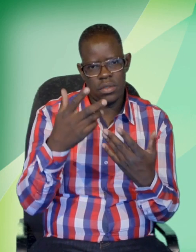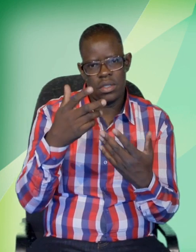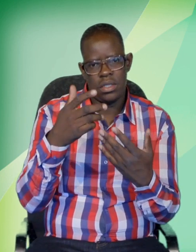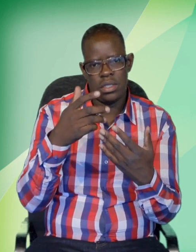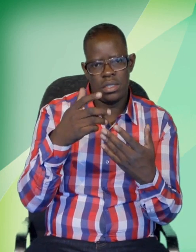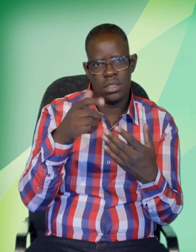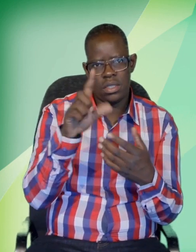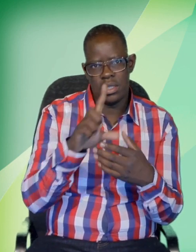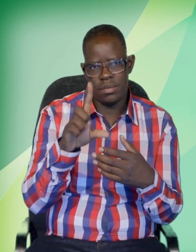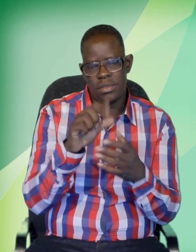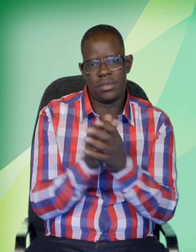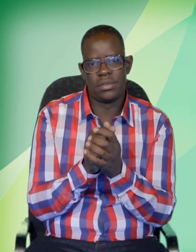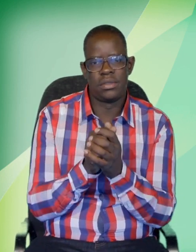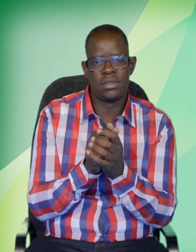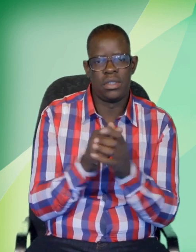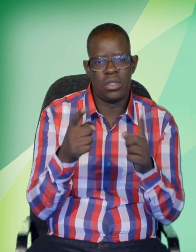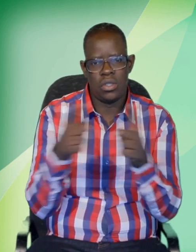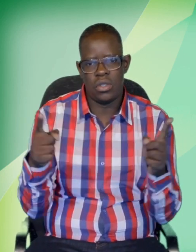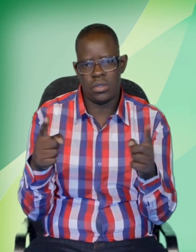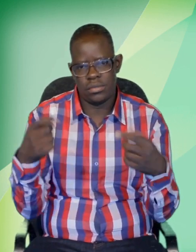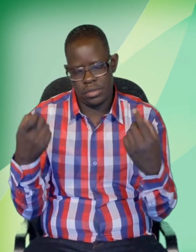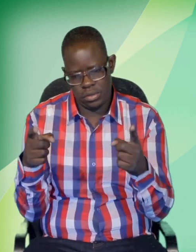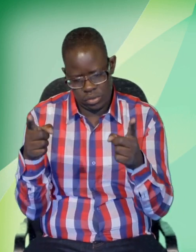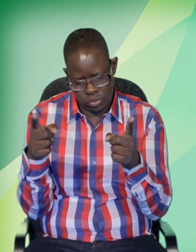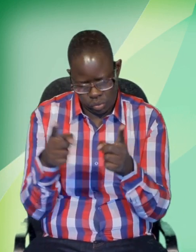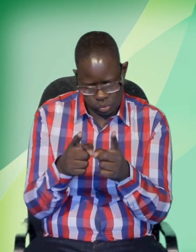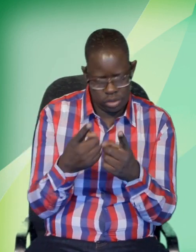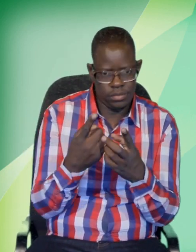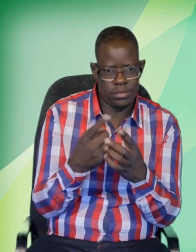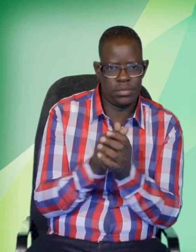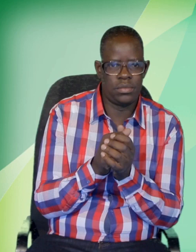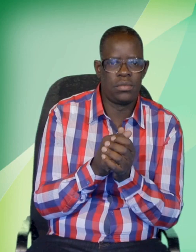by the liabilities, long-term liabilities, and current liability accounts.